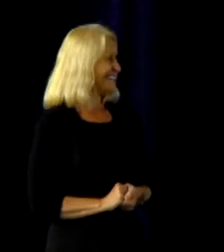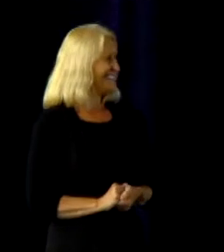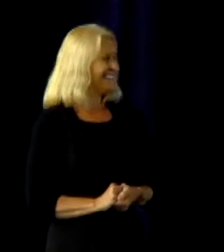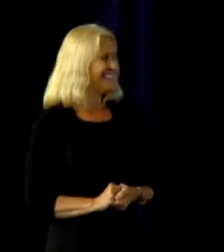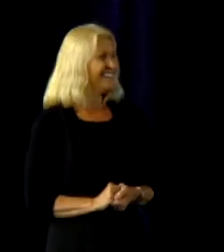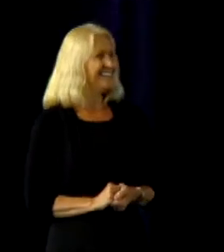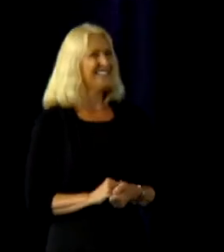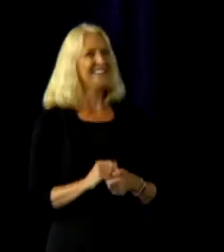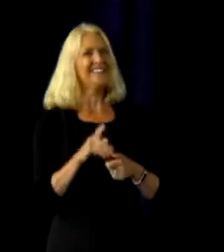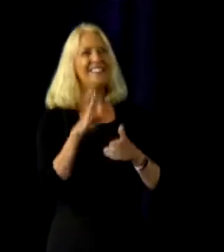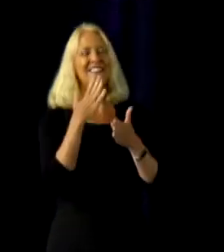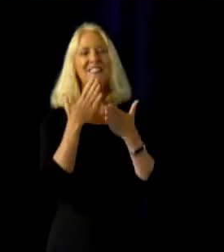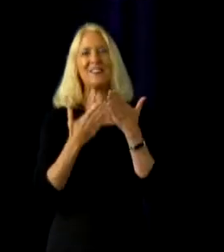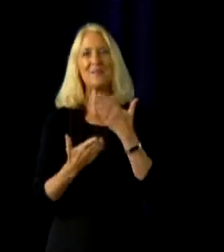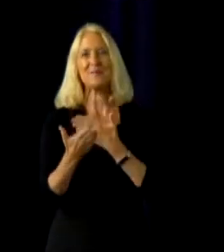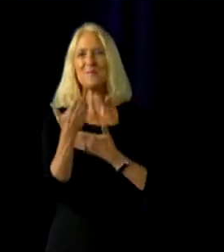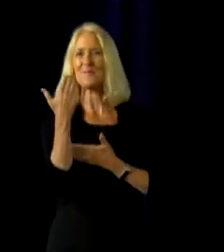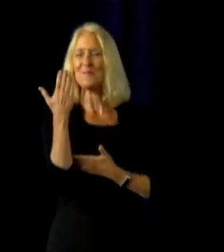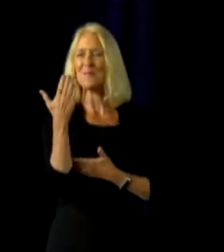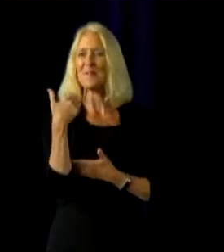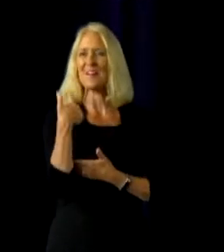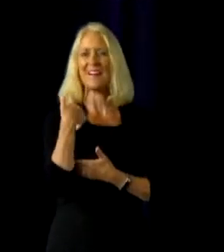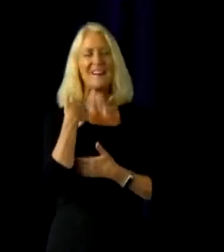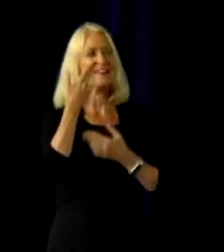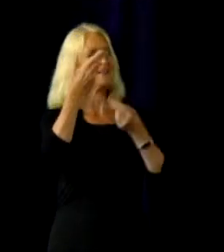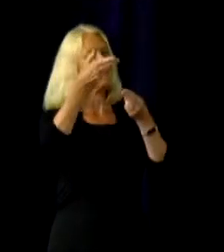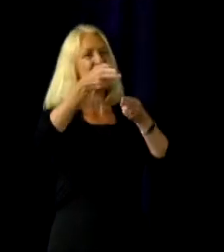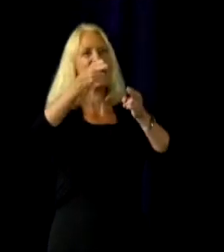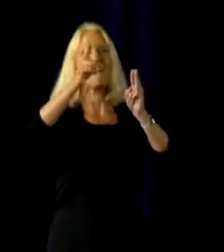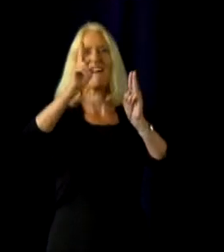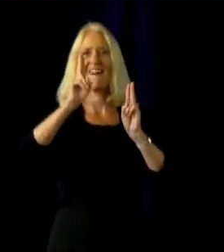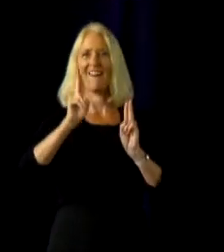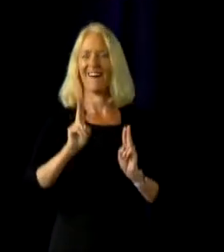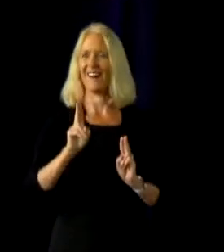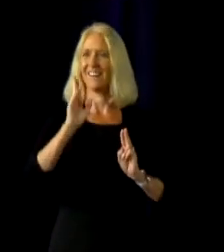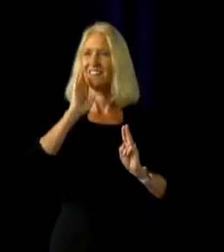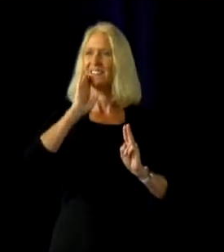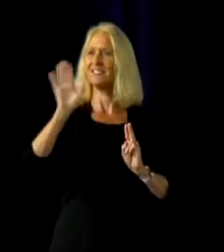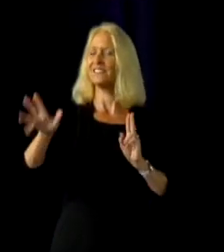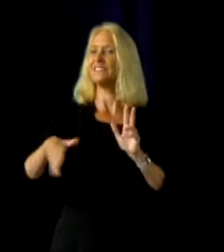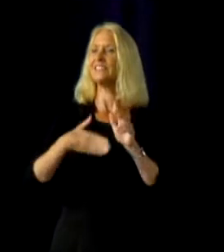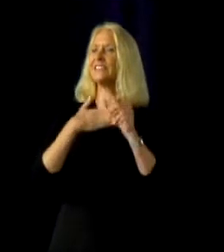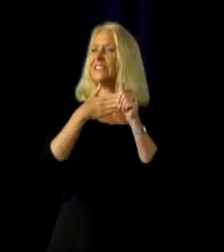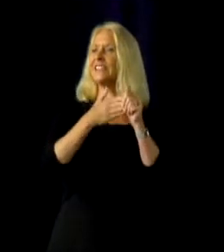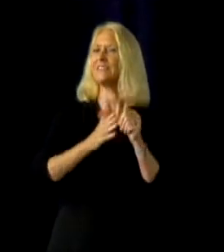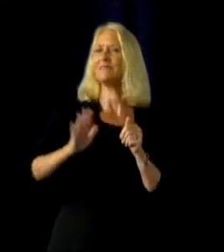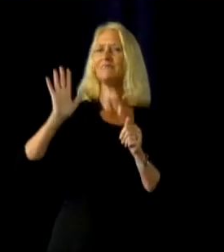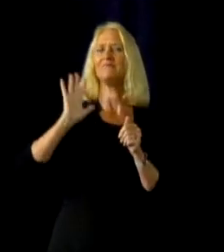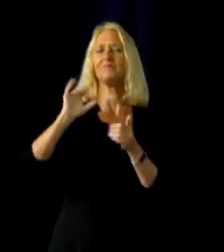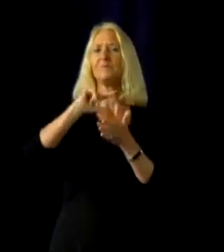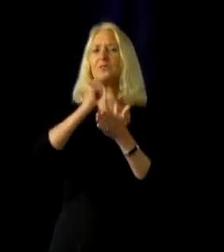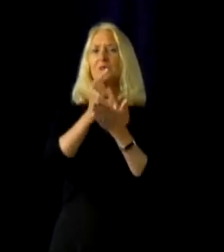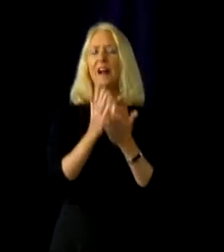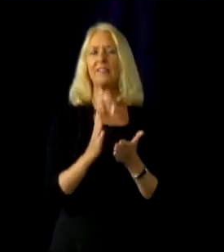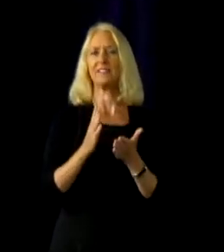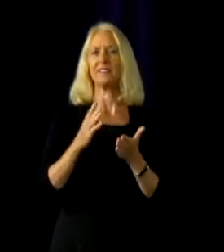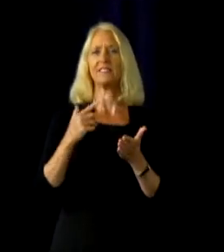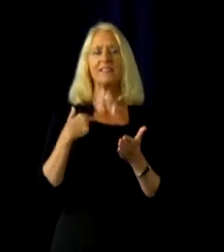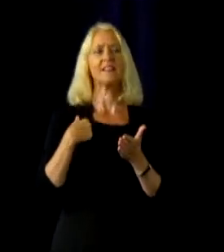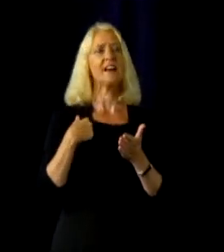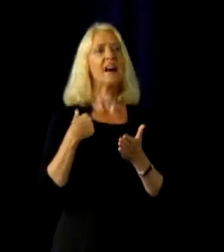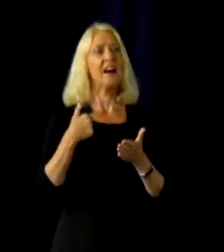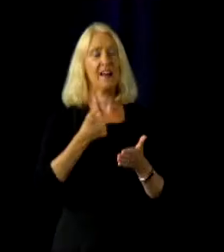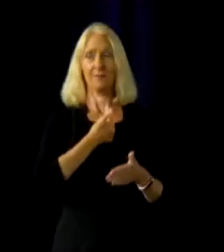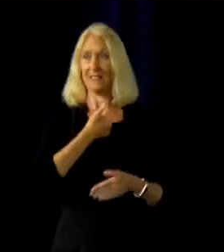Well, good morning. I have the distinct honor of moderating our alumni panel, and I'm an FSCJ alumna who obtained an Associate in